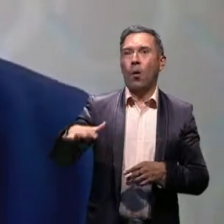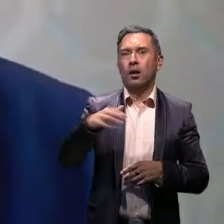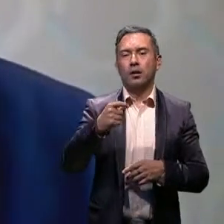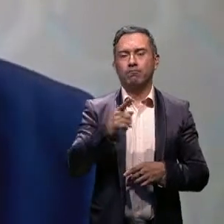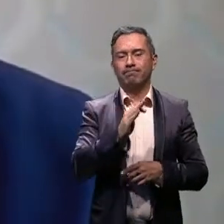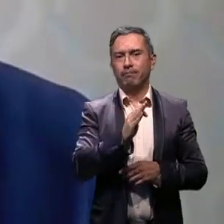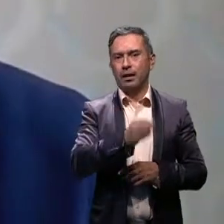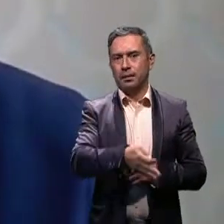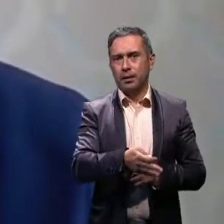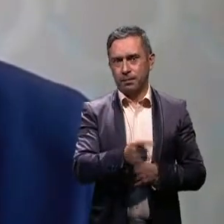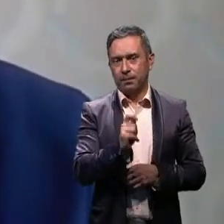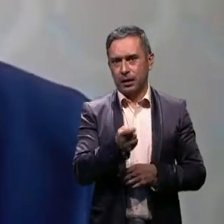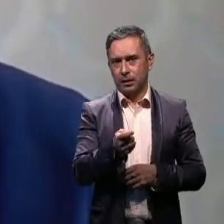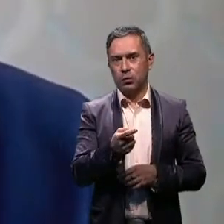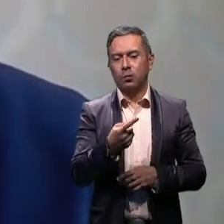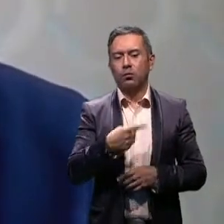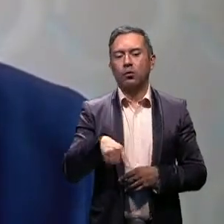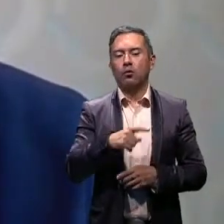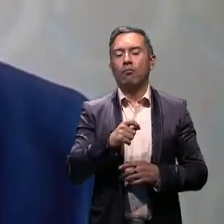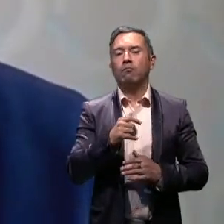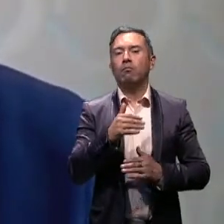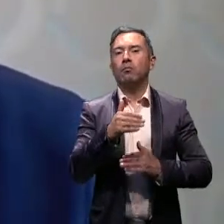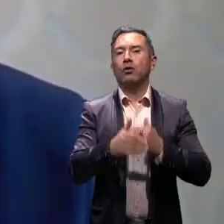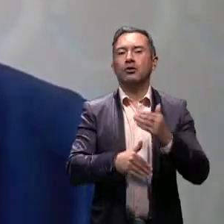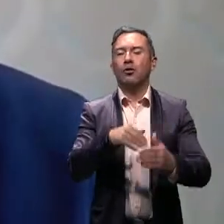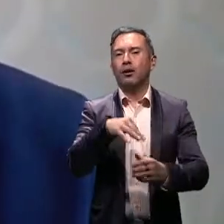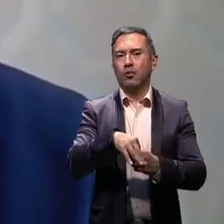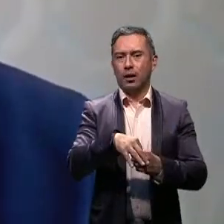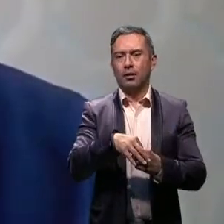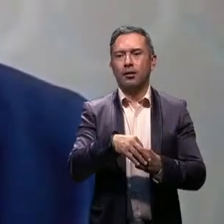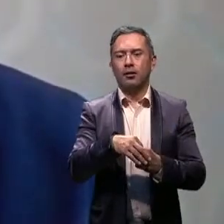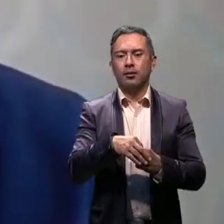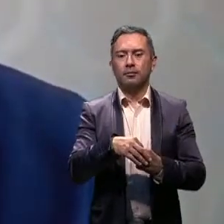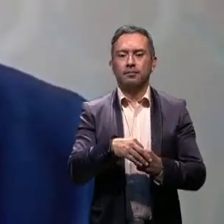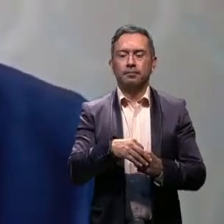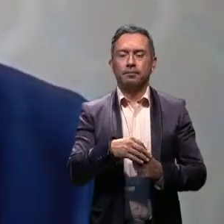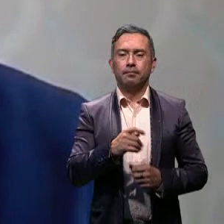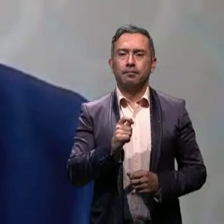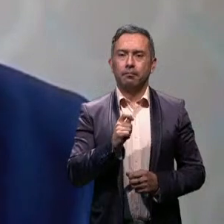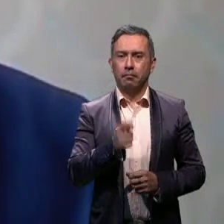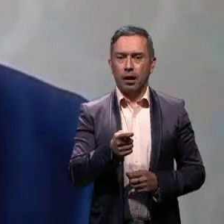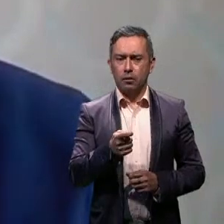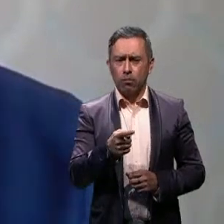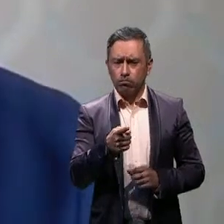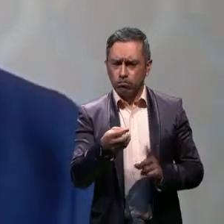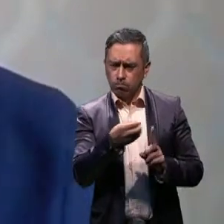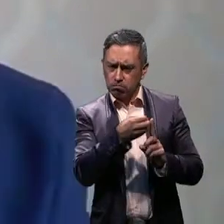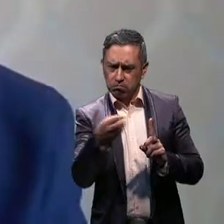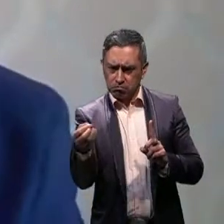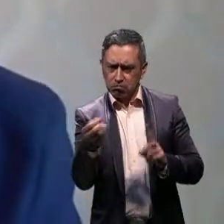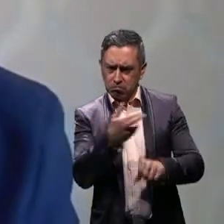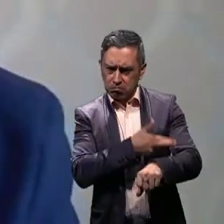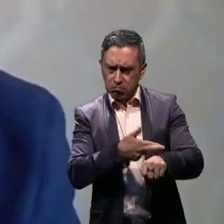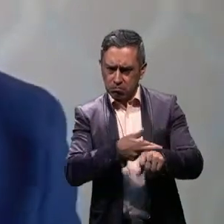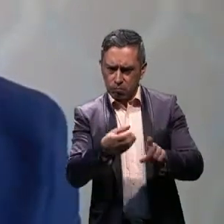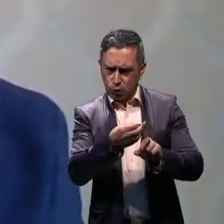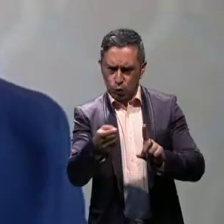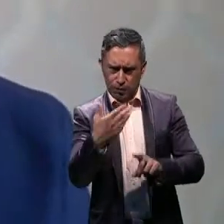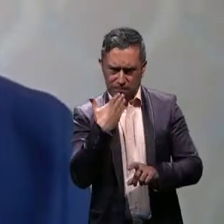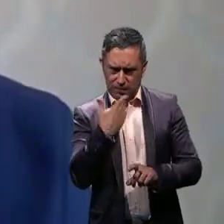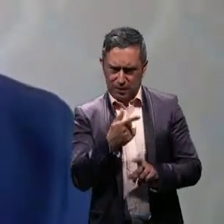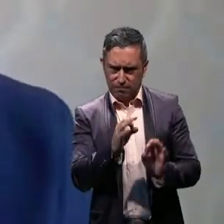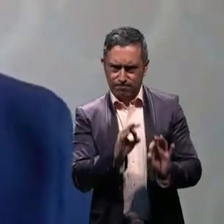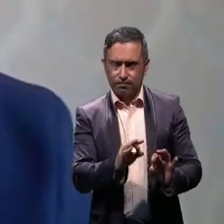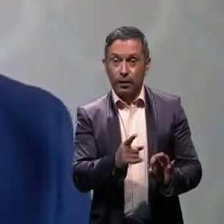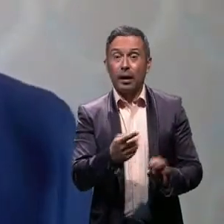the whole society assumed, that we were before or in face of an electoral process that was being carried out in a